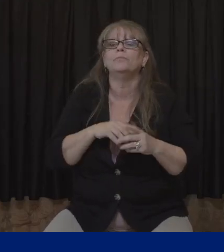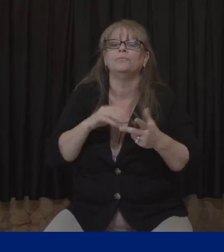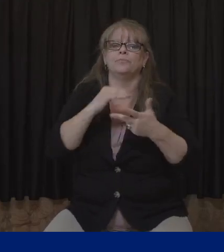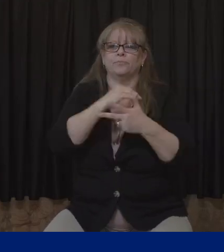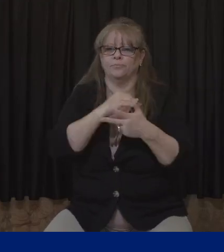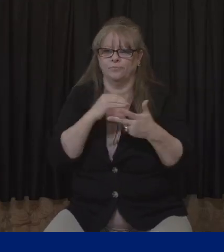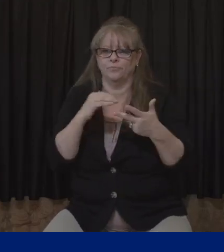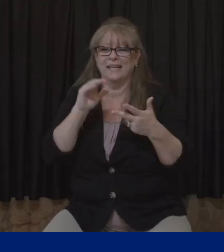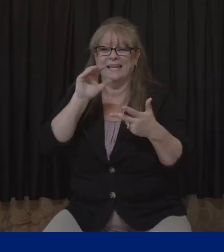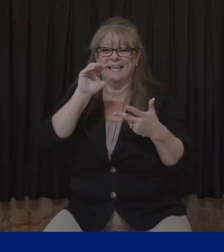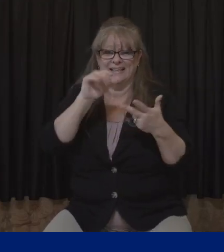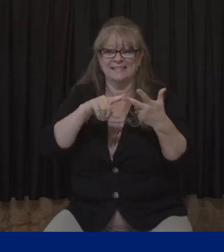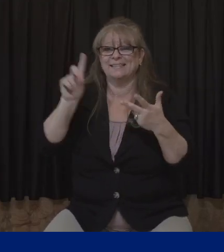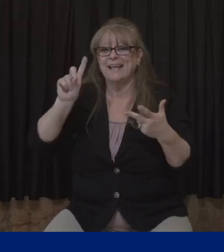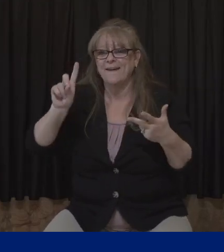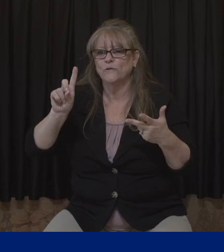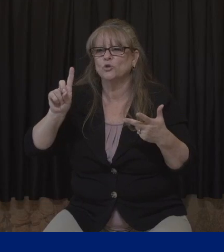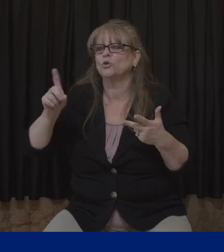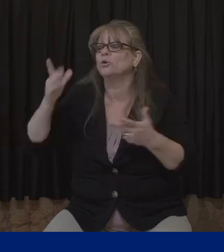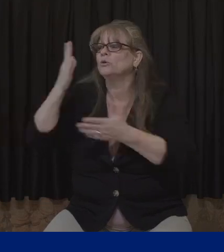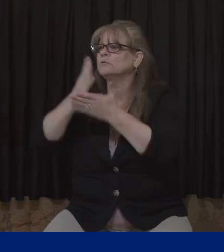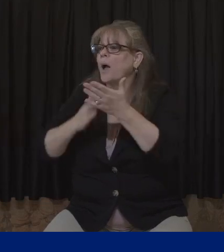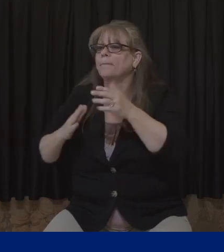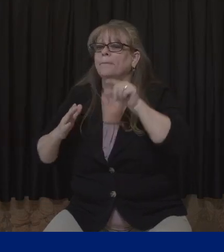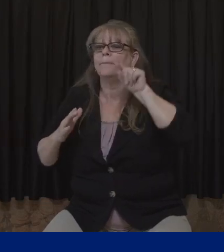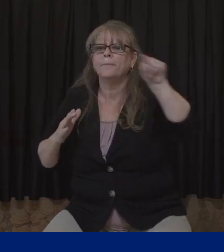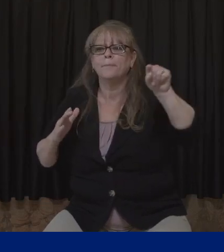offices open 4 days later than other places.